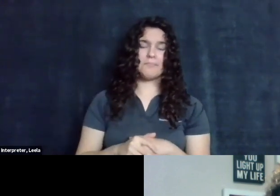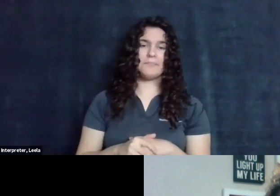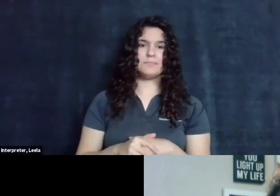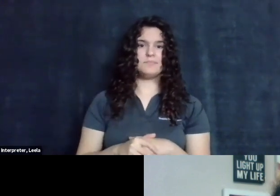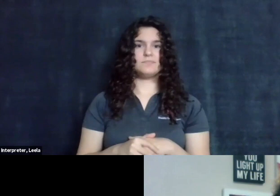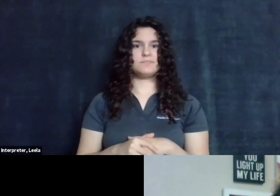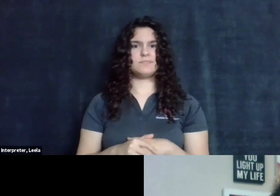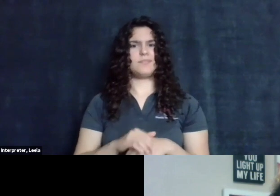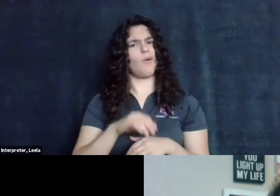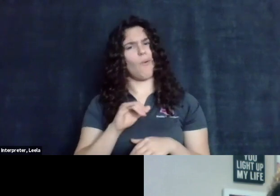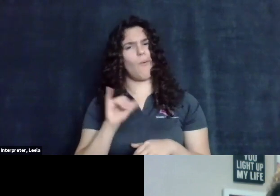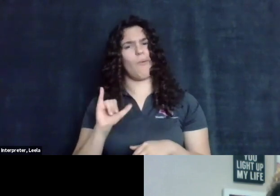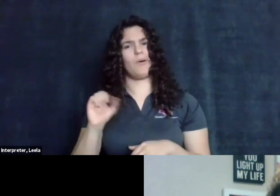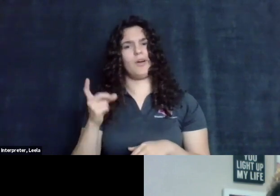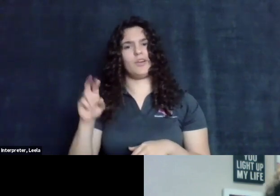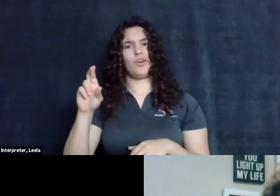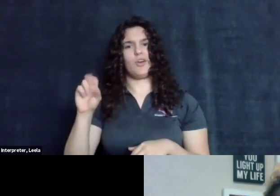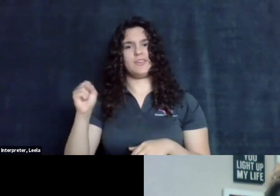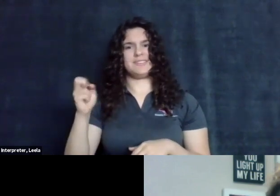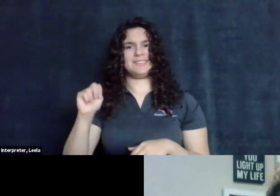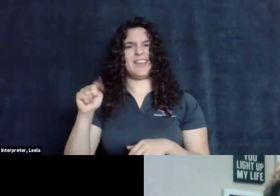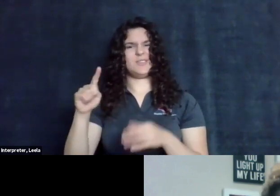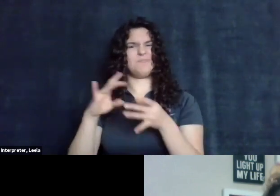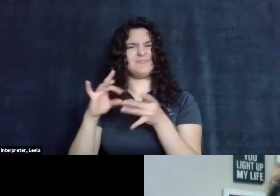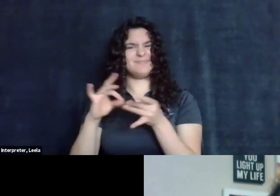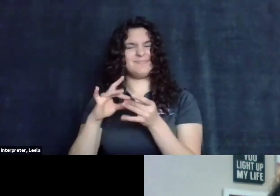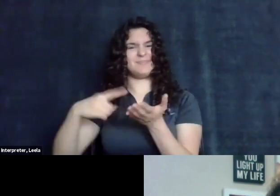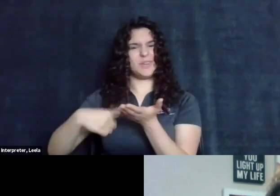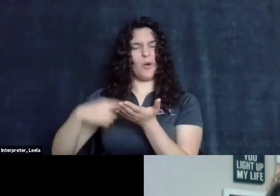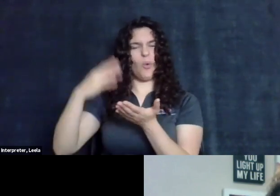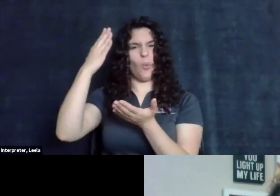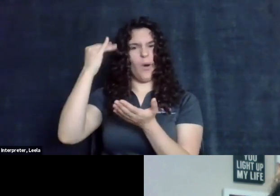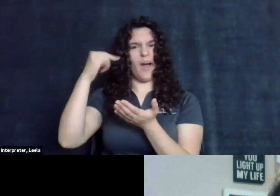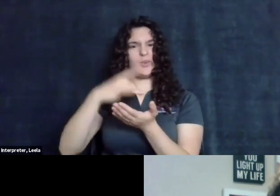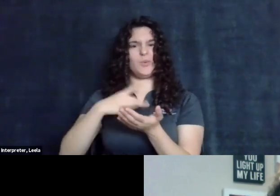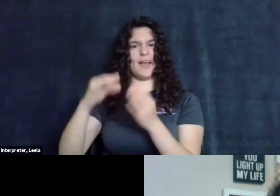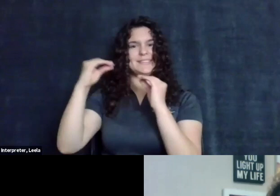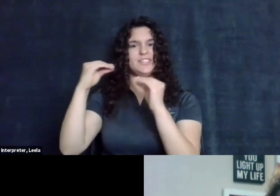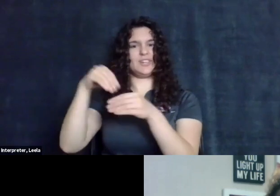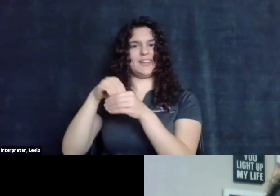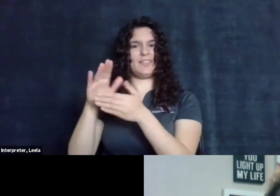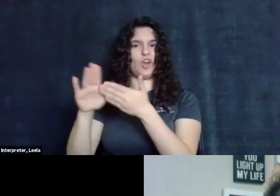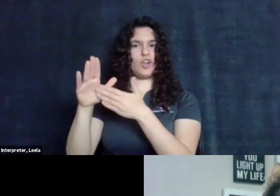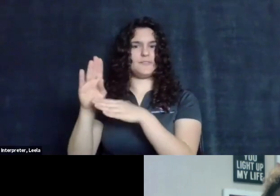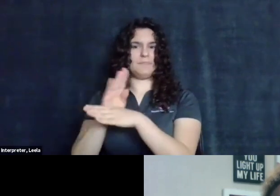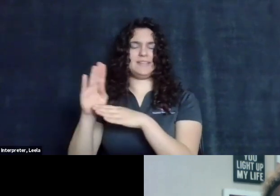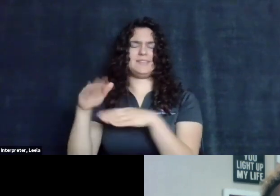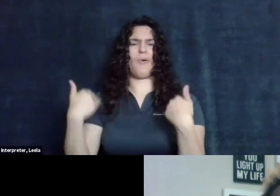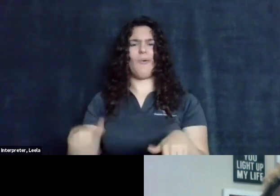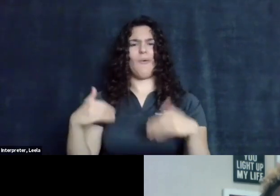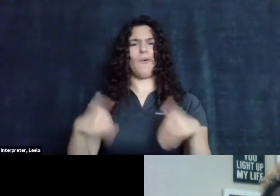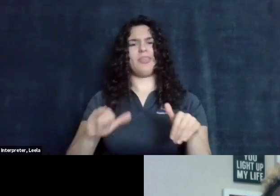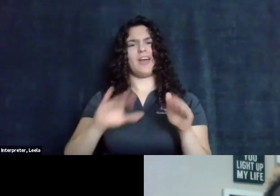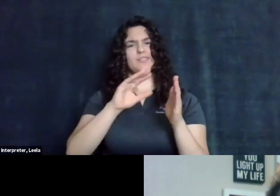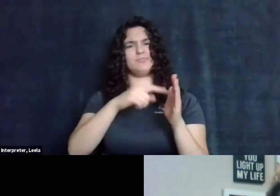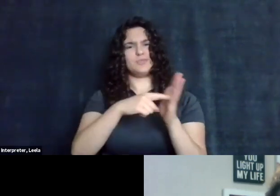Just listening to Dr. Sen speak on why he loves teaching in the College of Business, it really speaks to the classroom environment and the